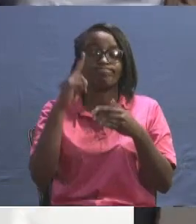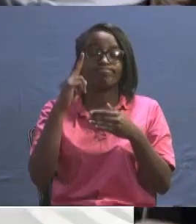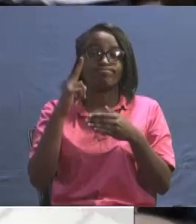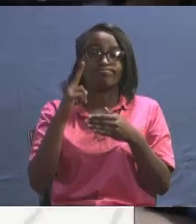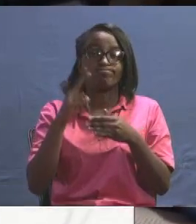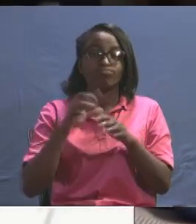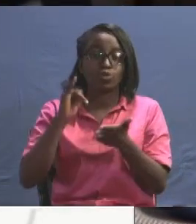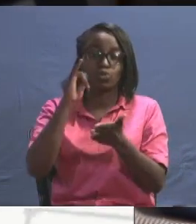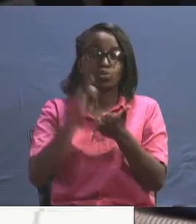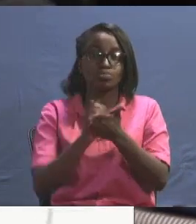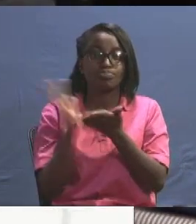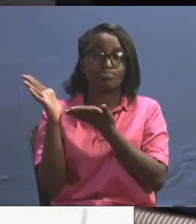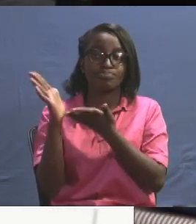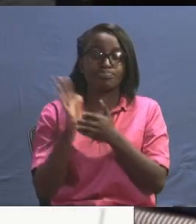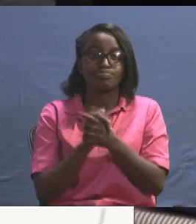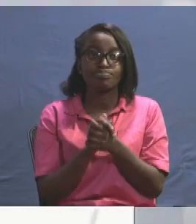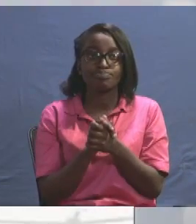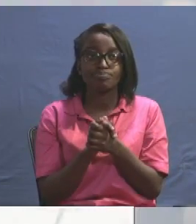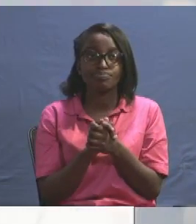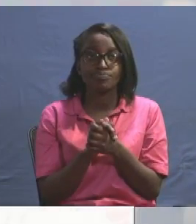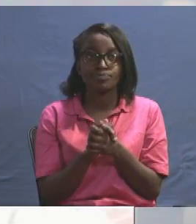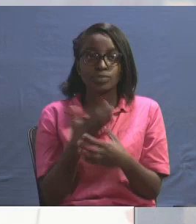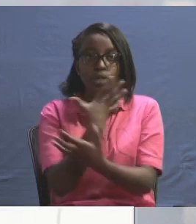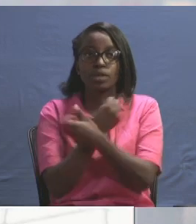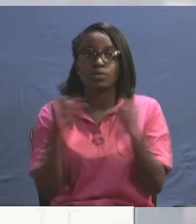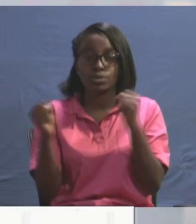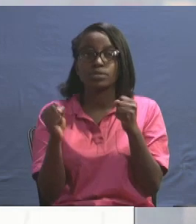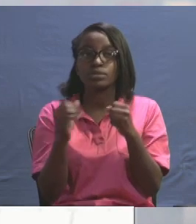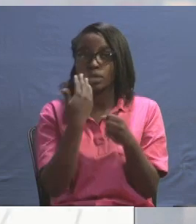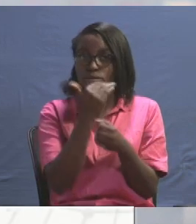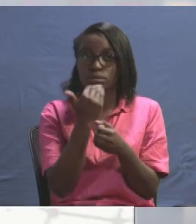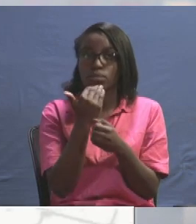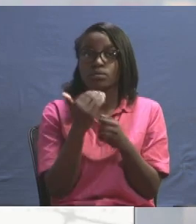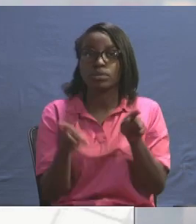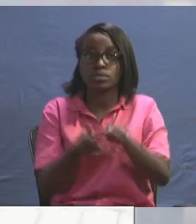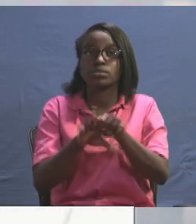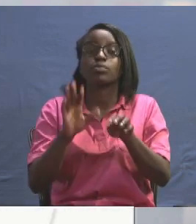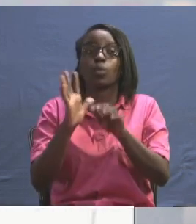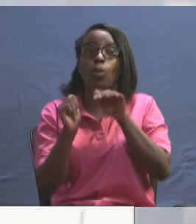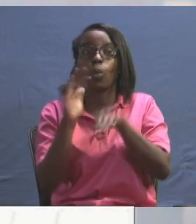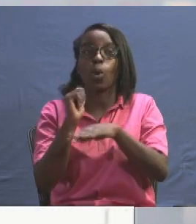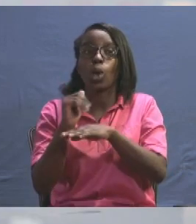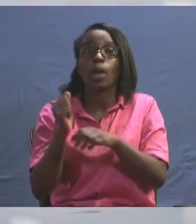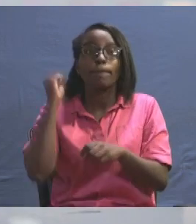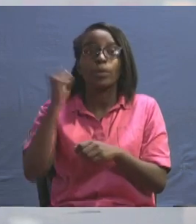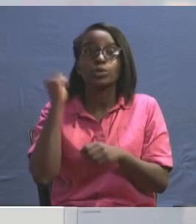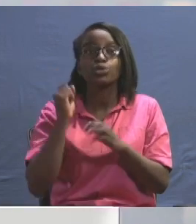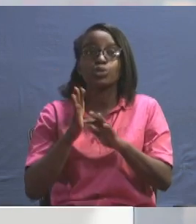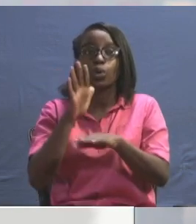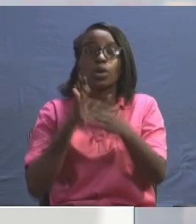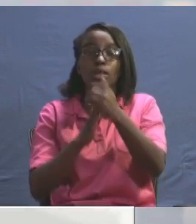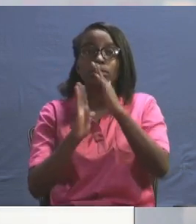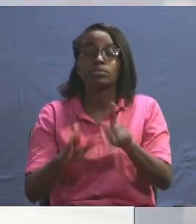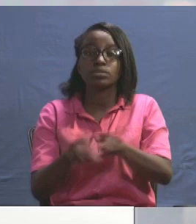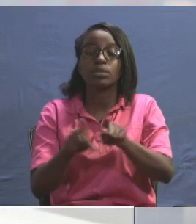for KUTV, Nairobi. Deputy President Rigathi Gachagua has called on political leaders to refrain